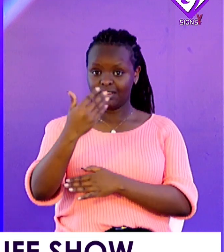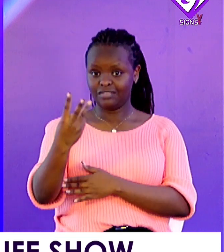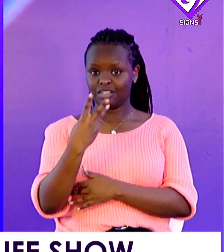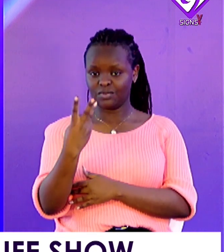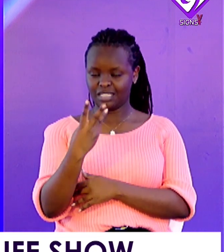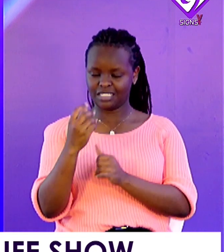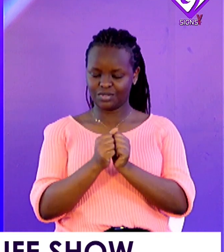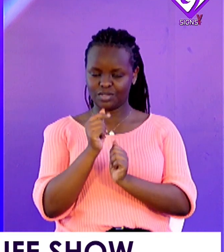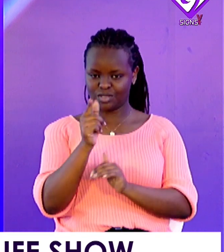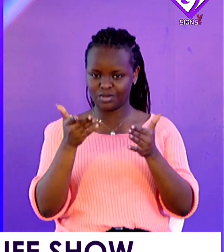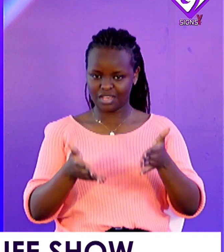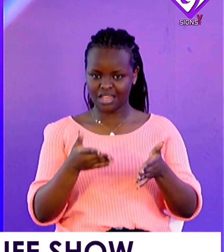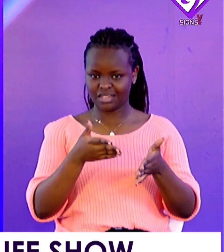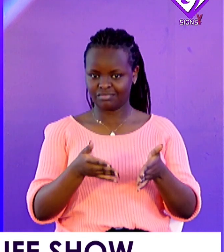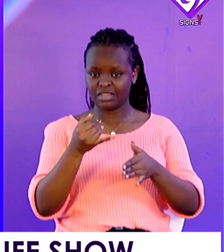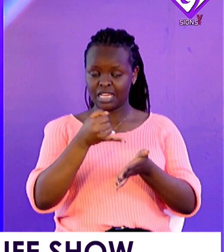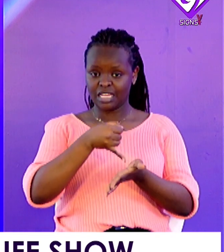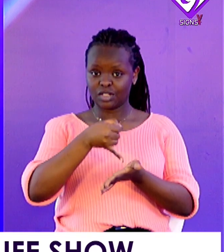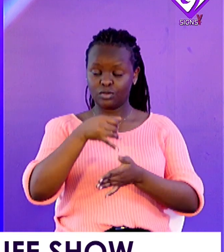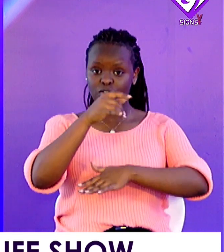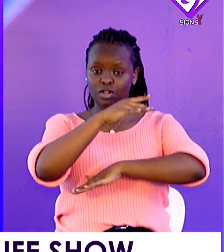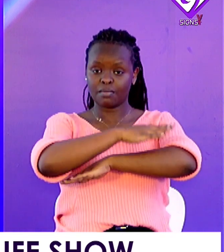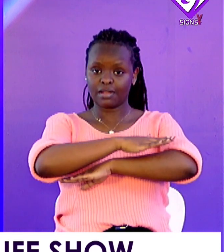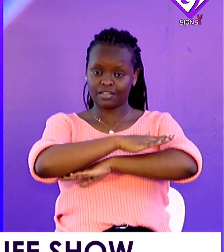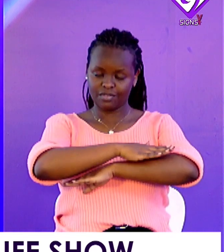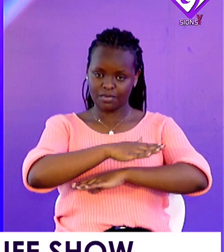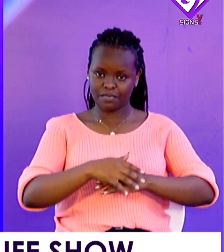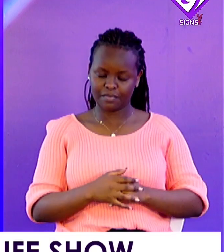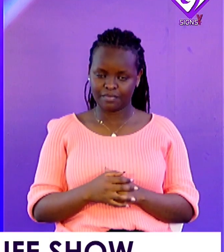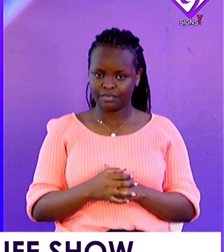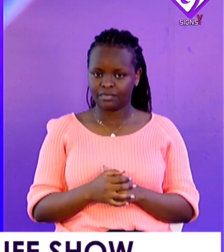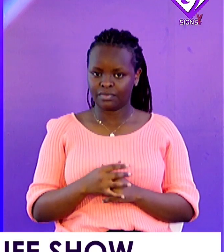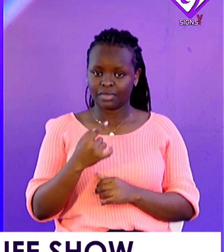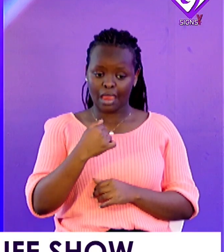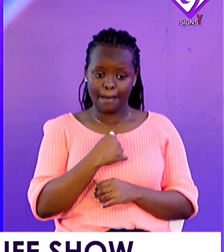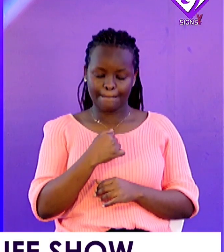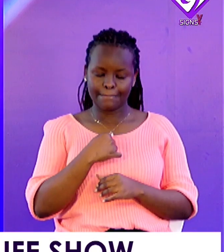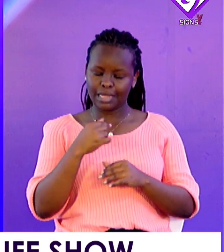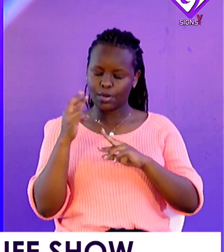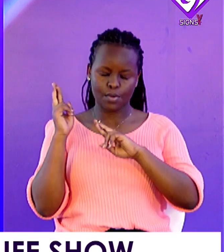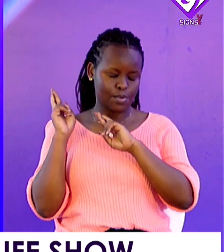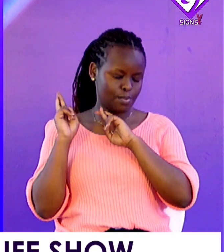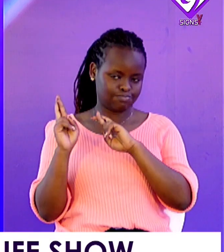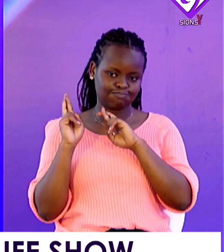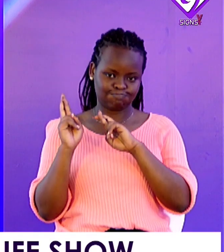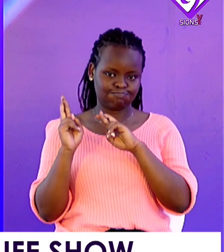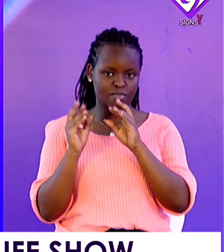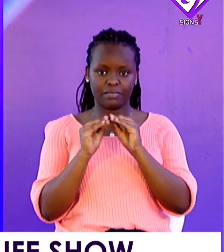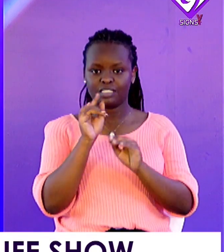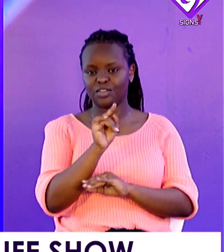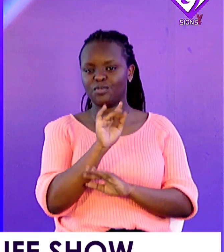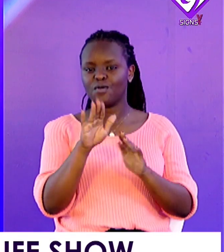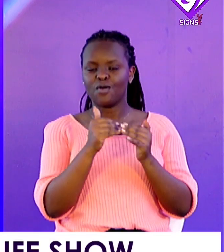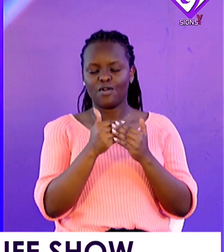with you here on your inclusion platform. I look forward to meeting you